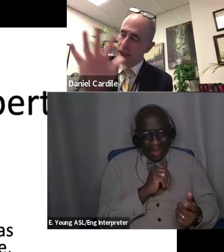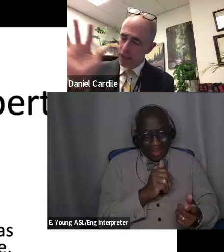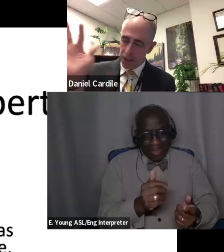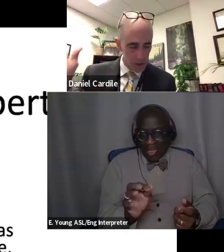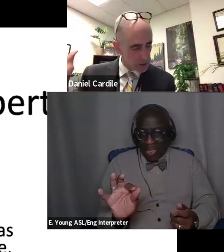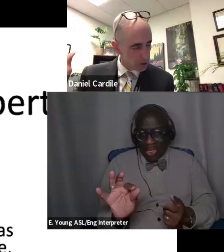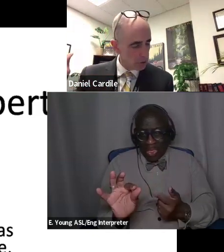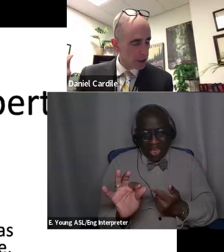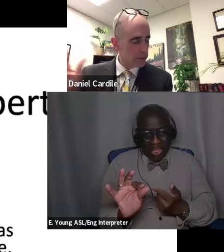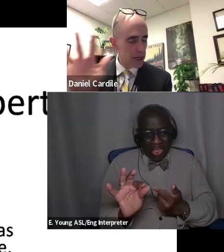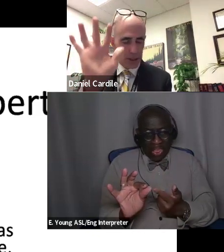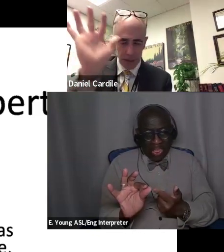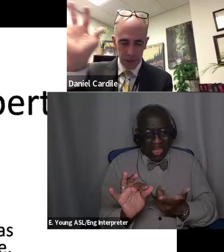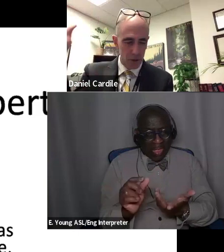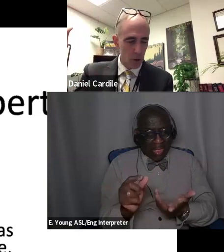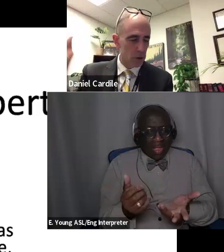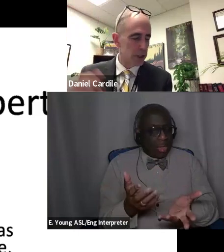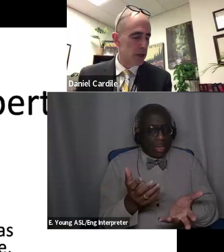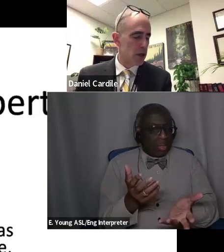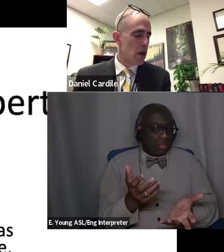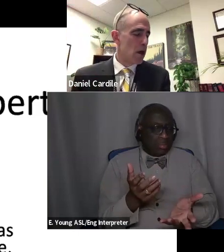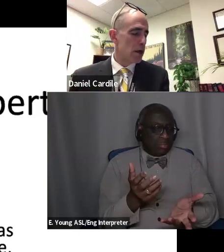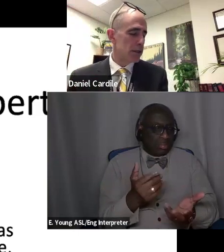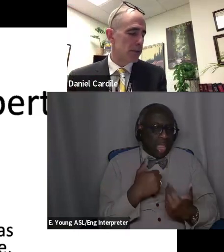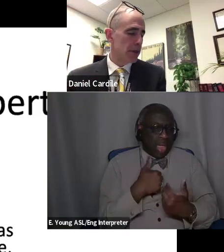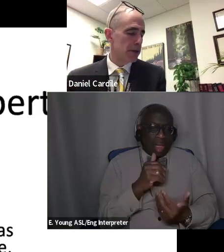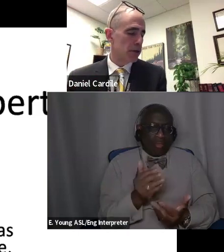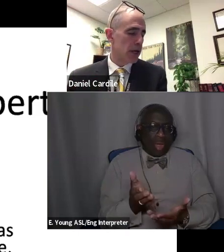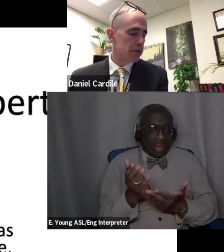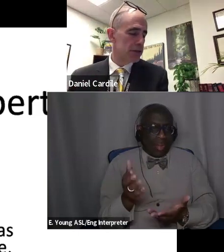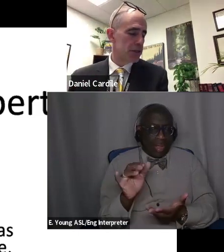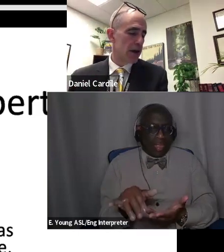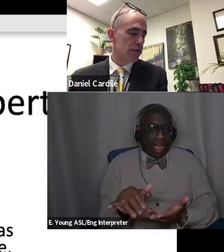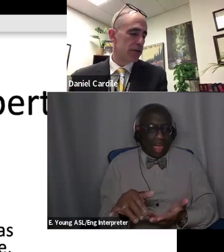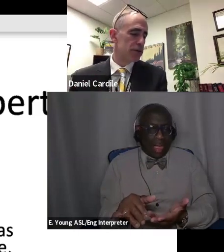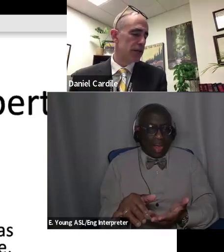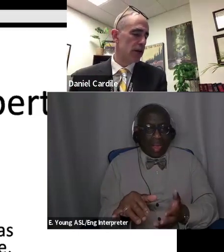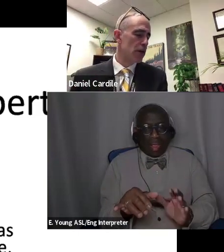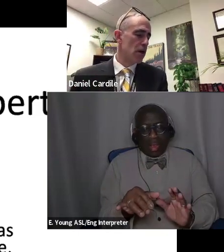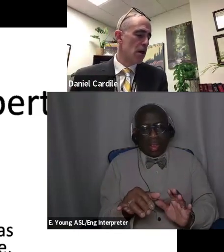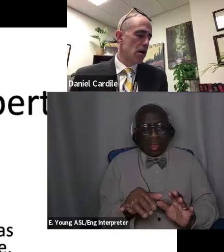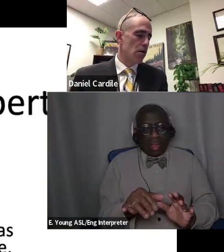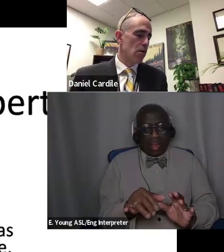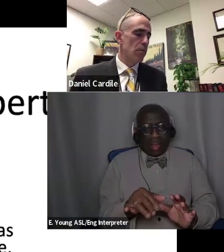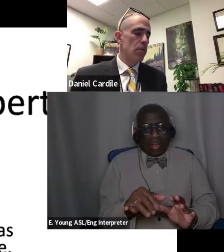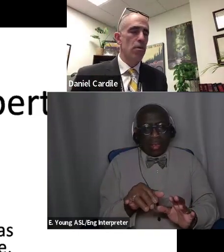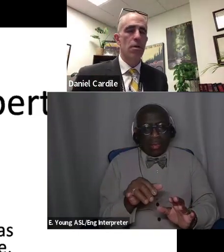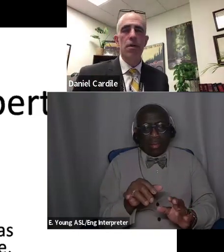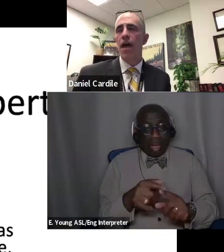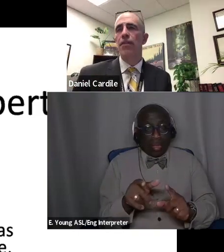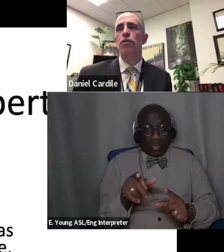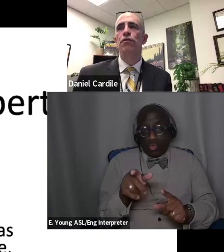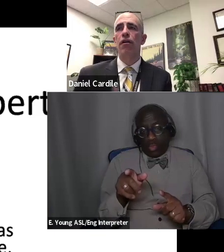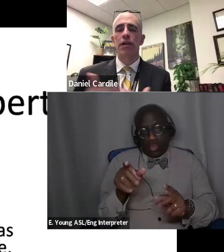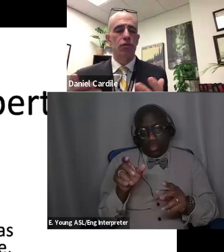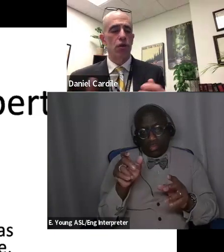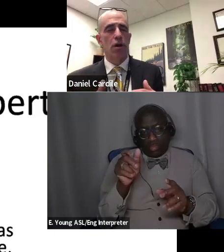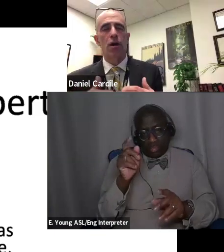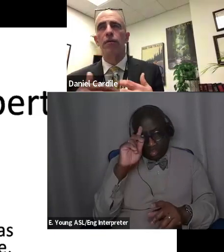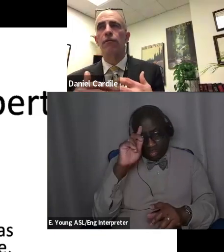property, but again, that's just a little recommendation. This is totally something that you'll have to decide for yourself.